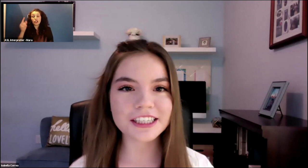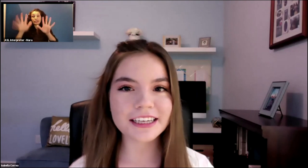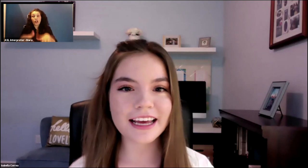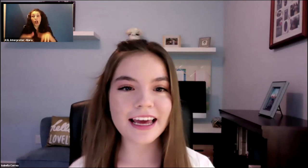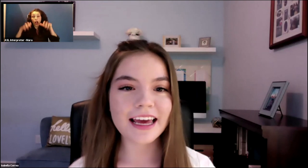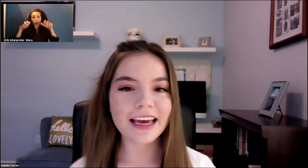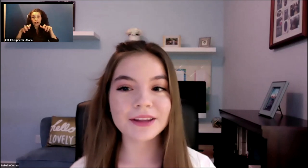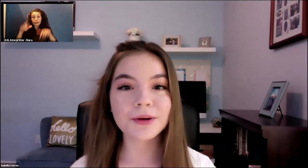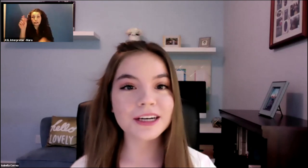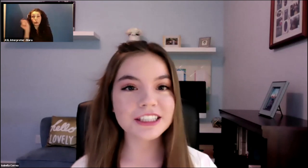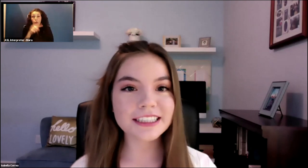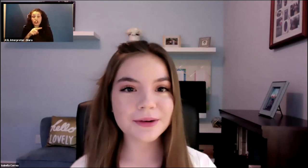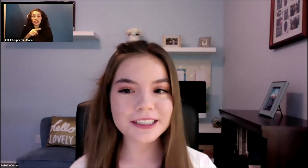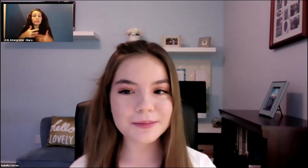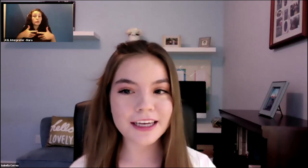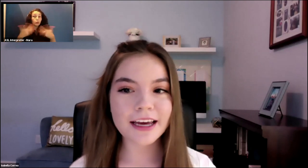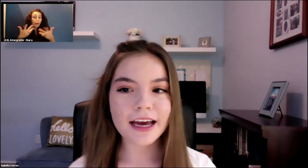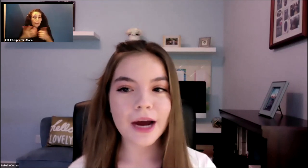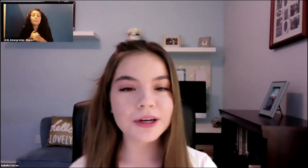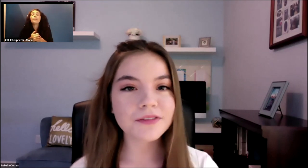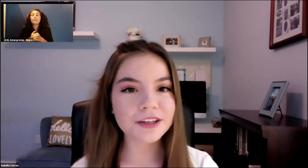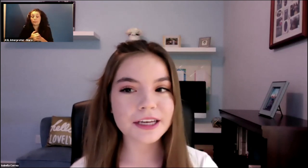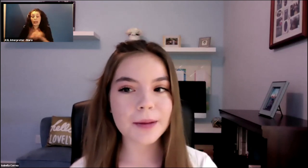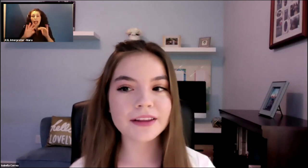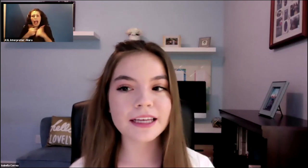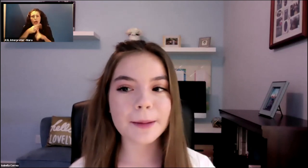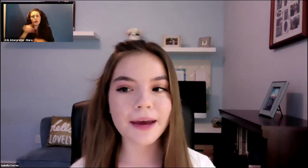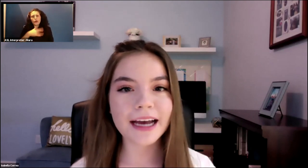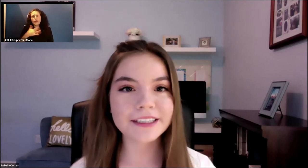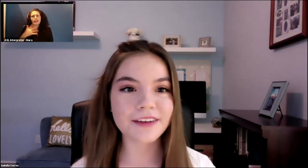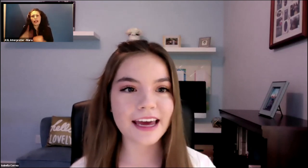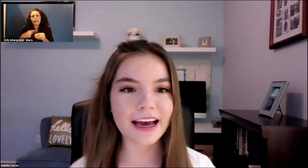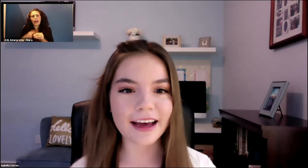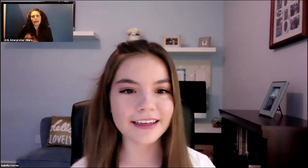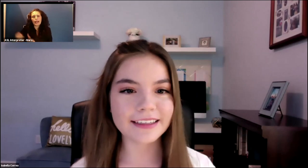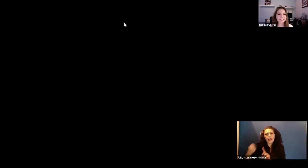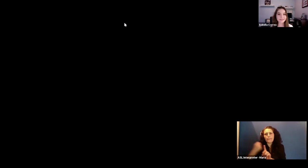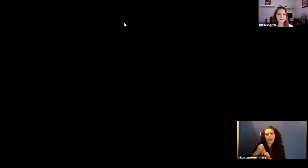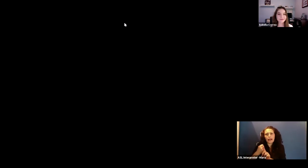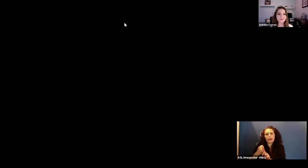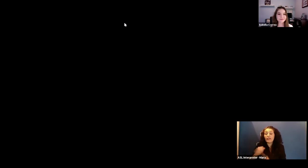question. And the question is going to be, how are you feeling about the impact of AI?